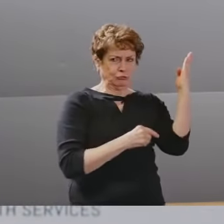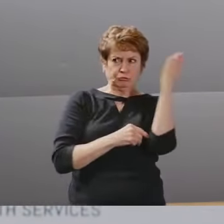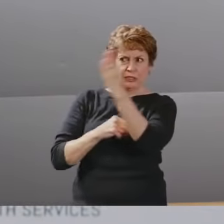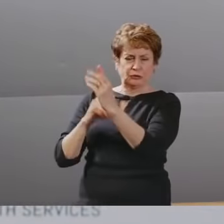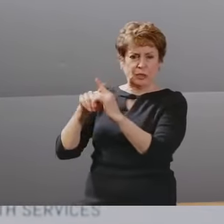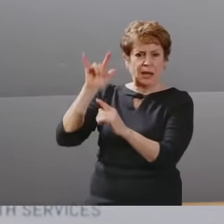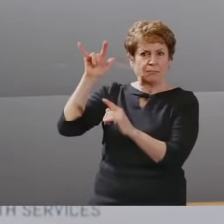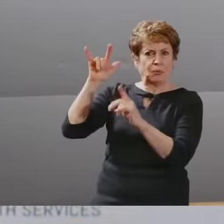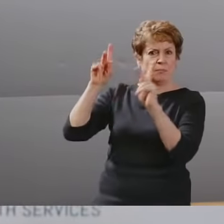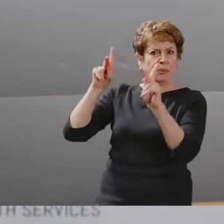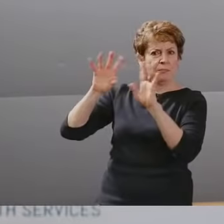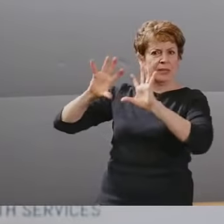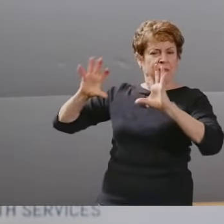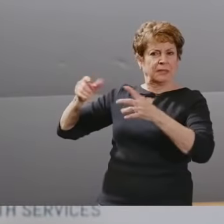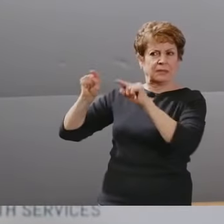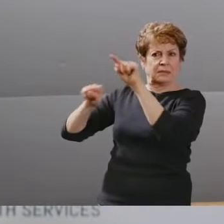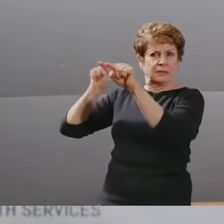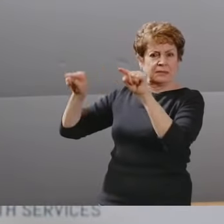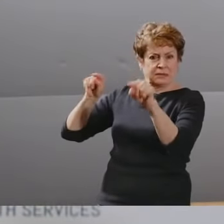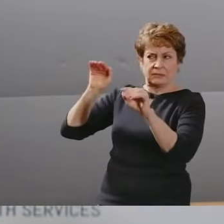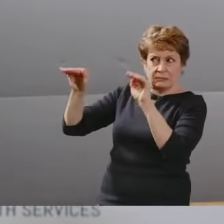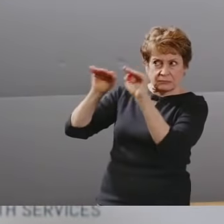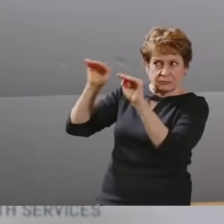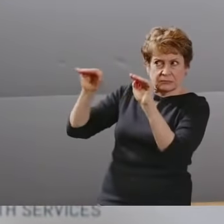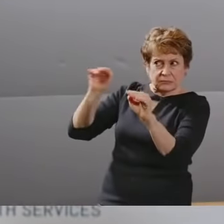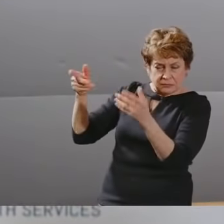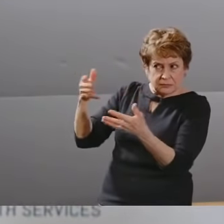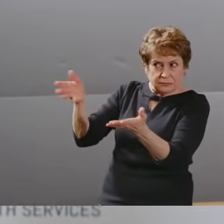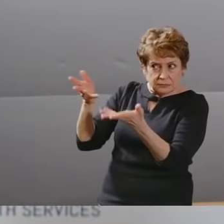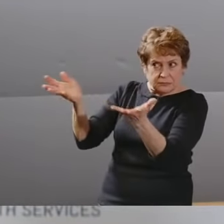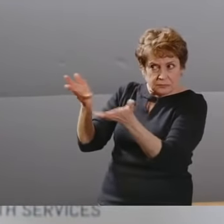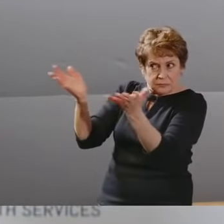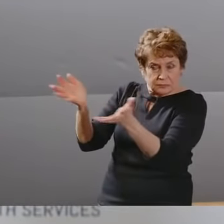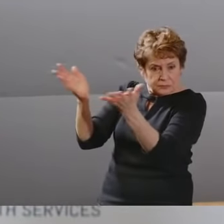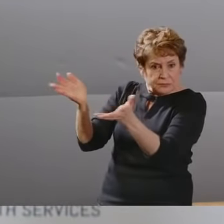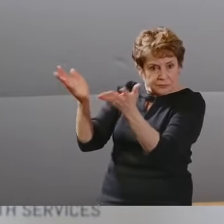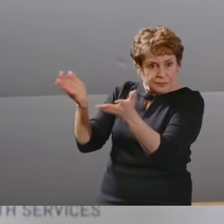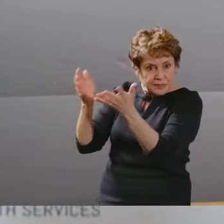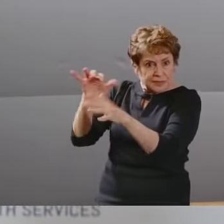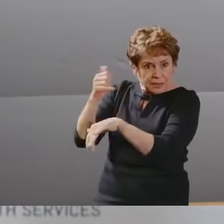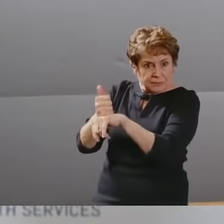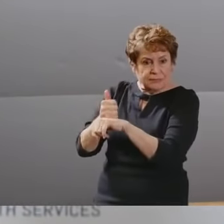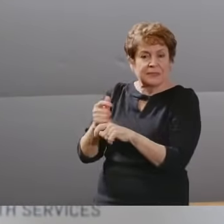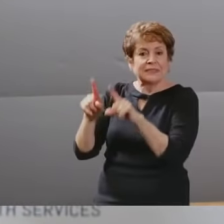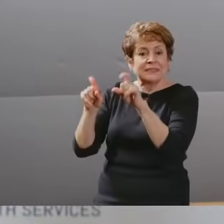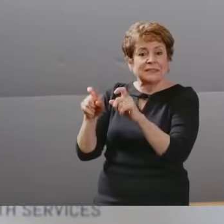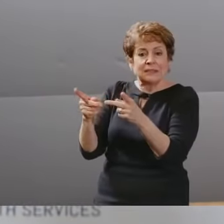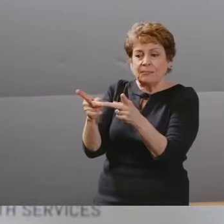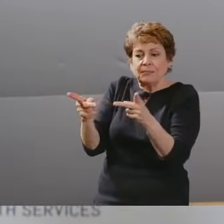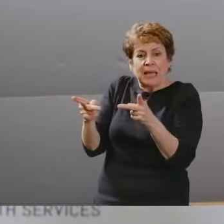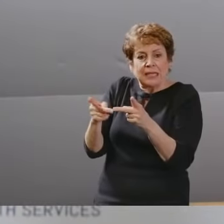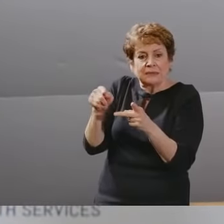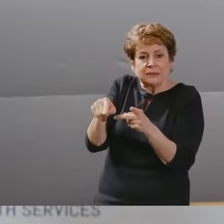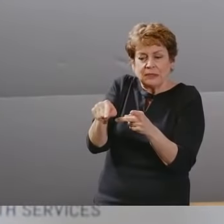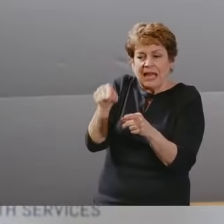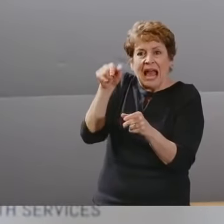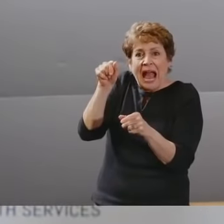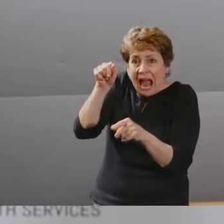International, and Phoenix Mesa Gateway to launch testing sites on premise at the